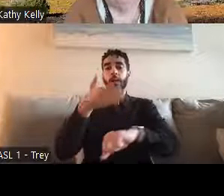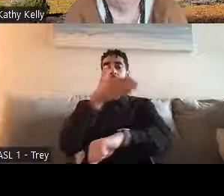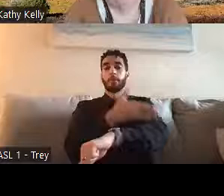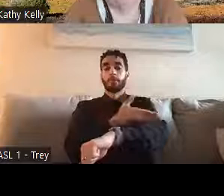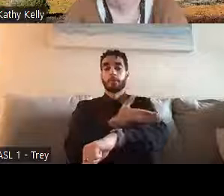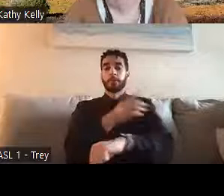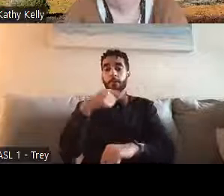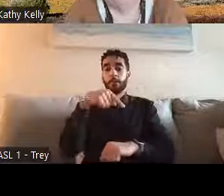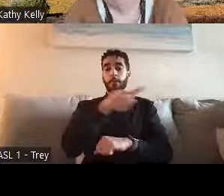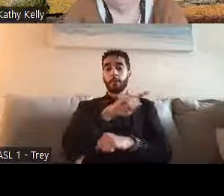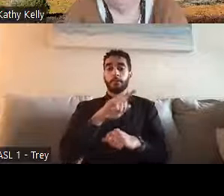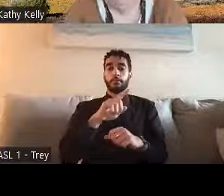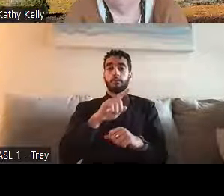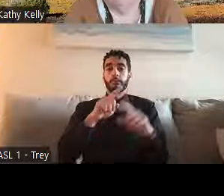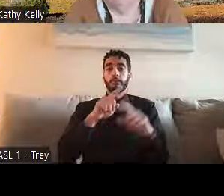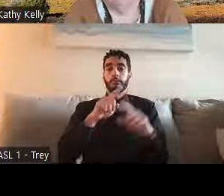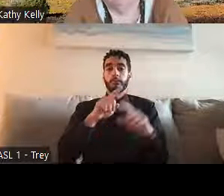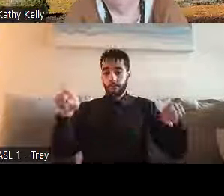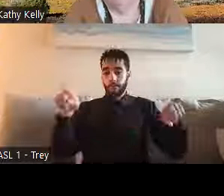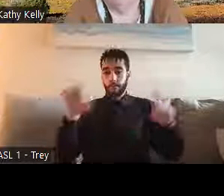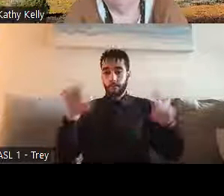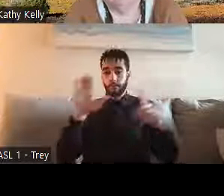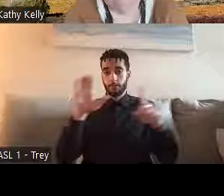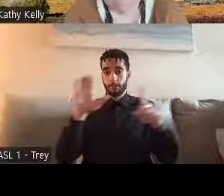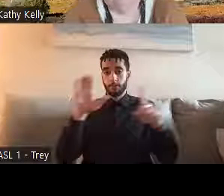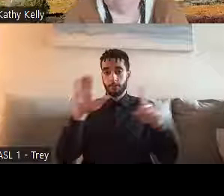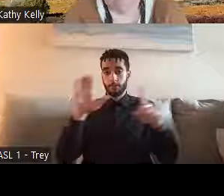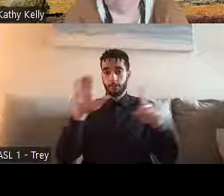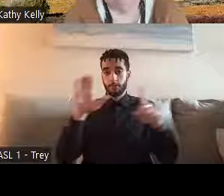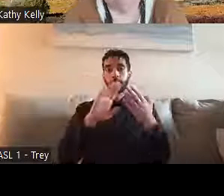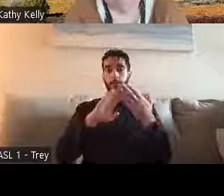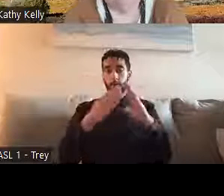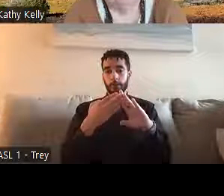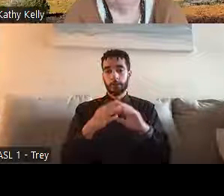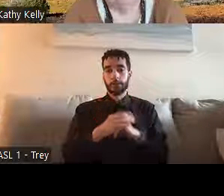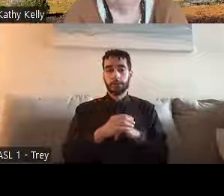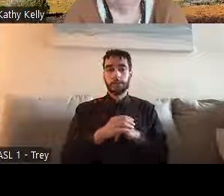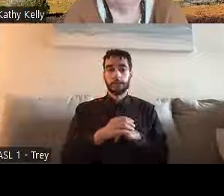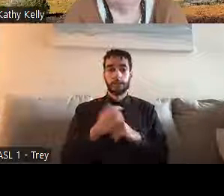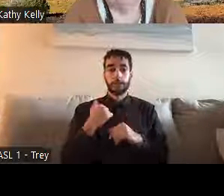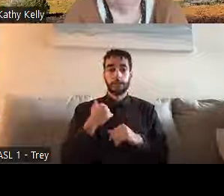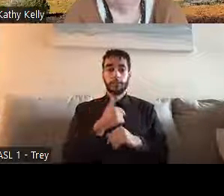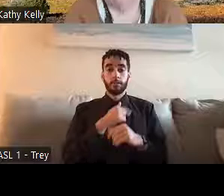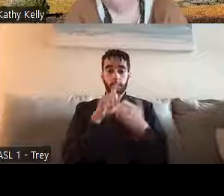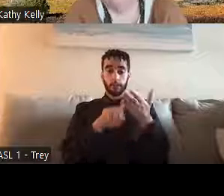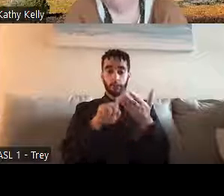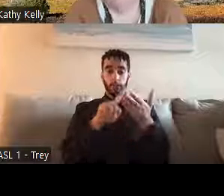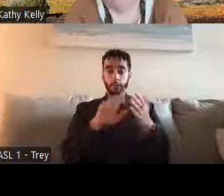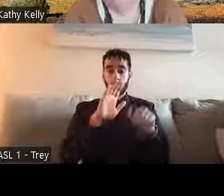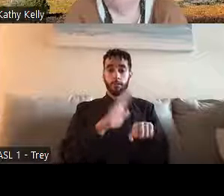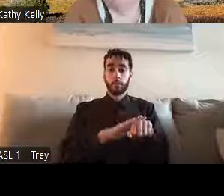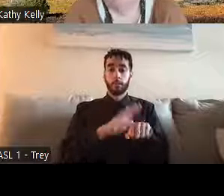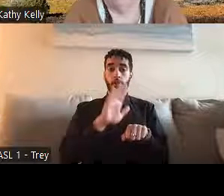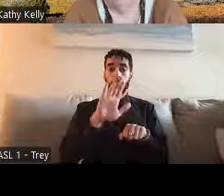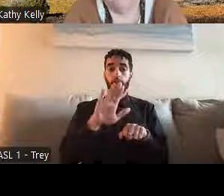reached. We're embarking on looking at diversity and social determinants